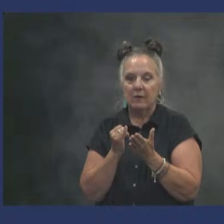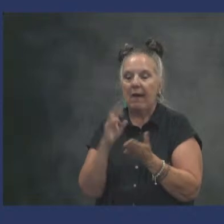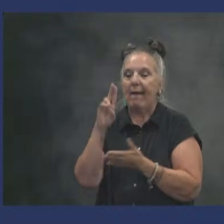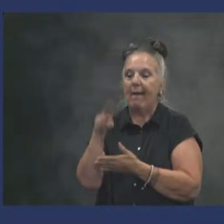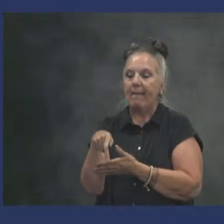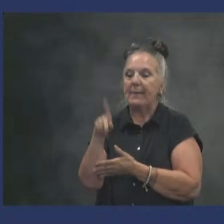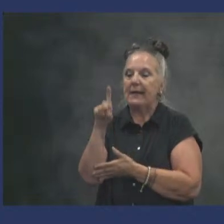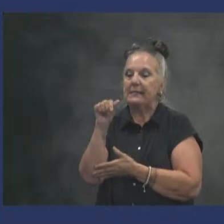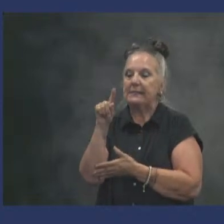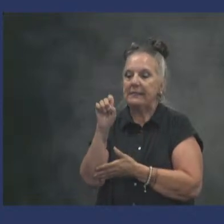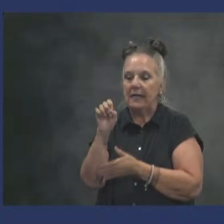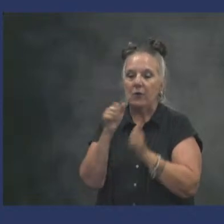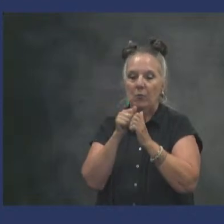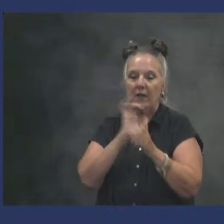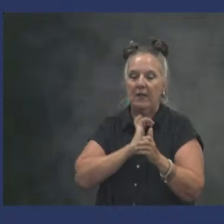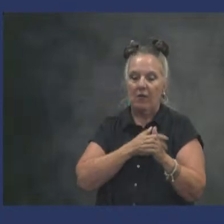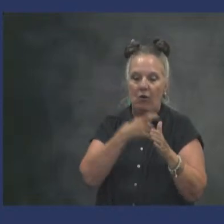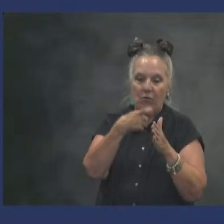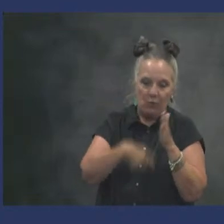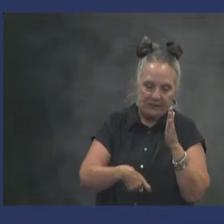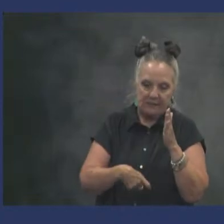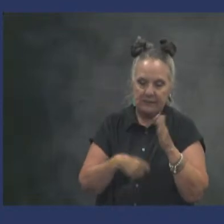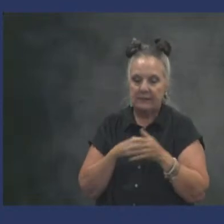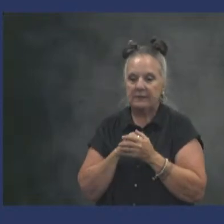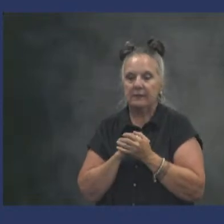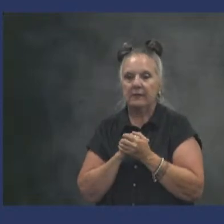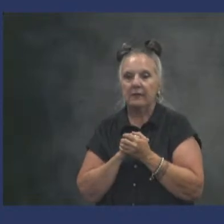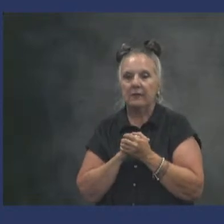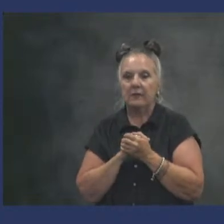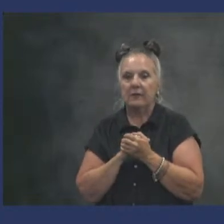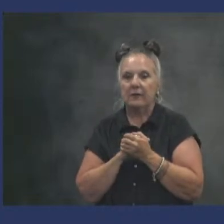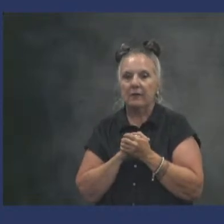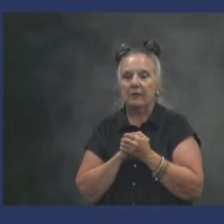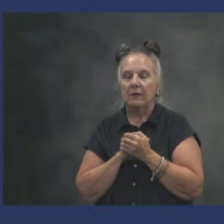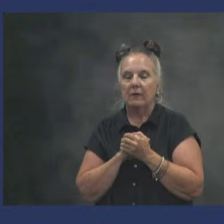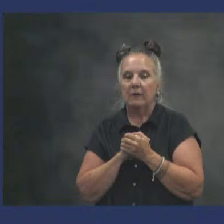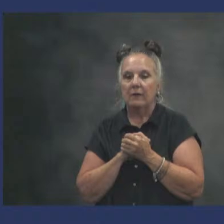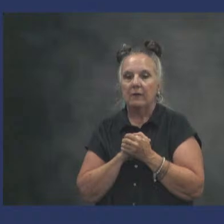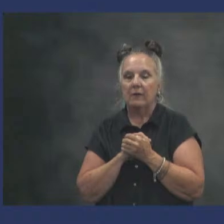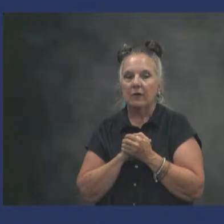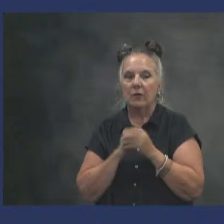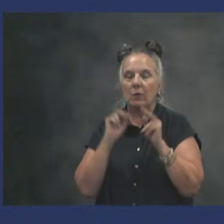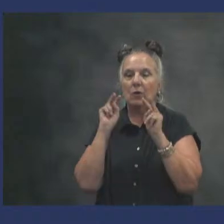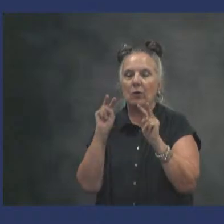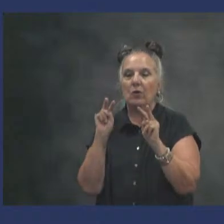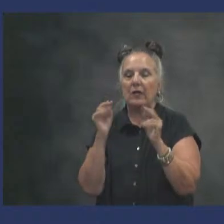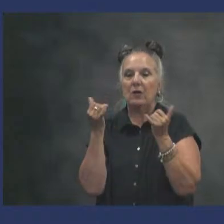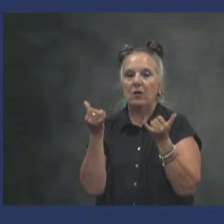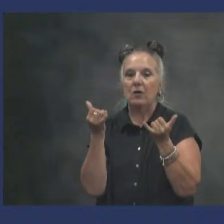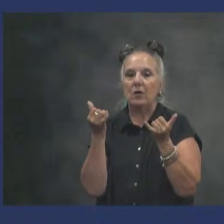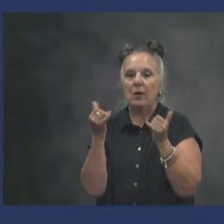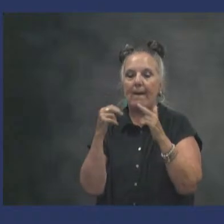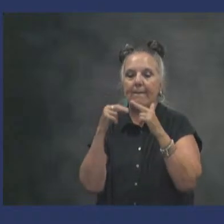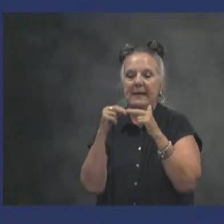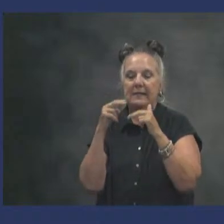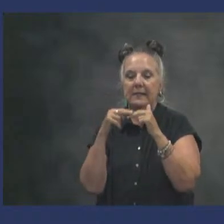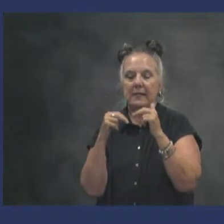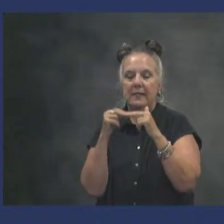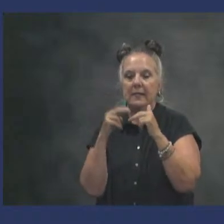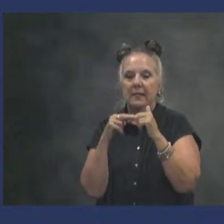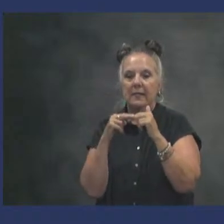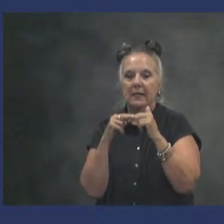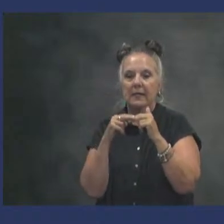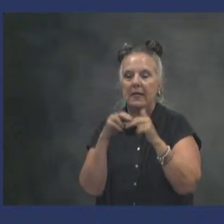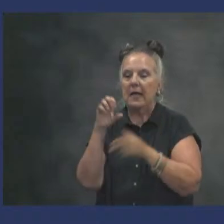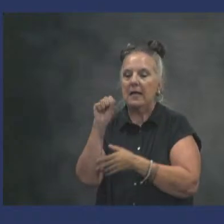updated pricing with our cost estimating consultant. We're looking at building and